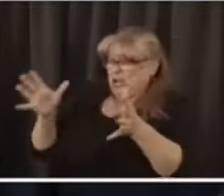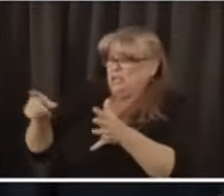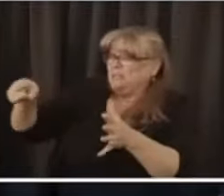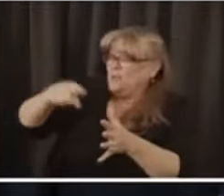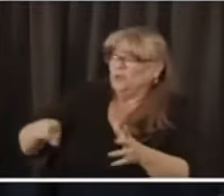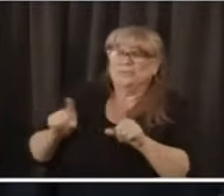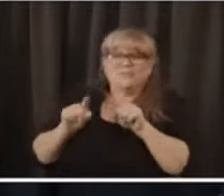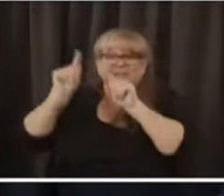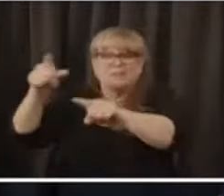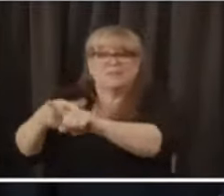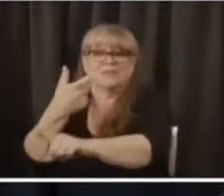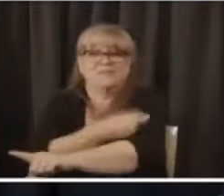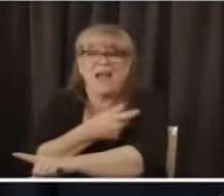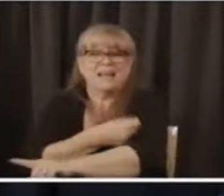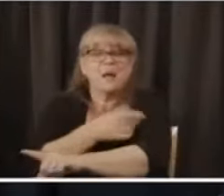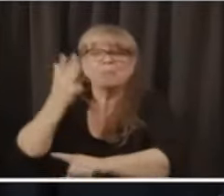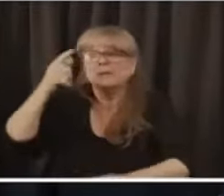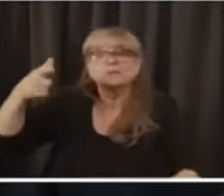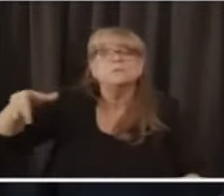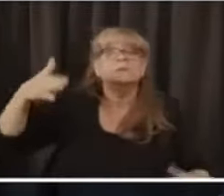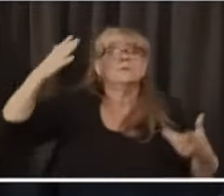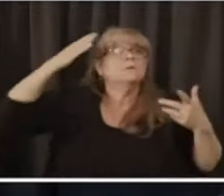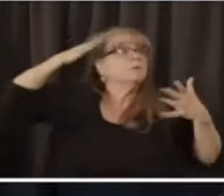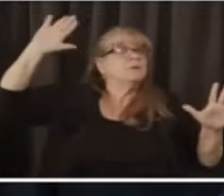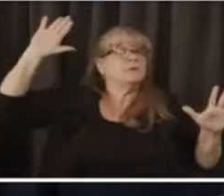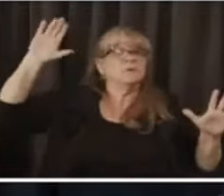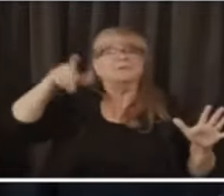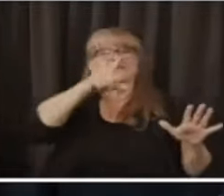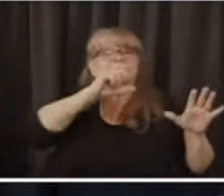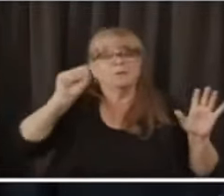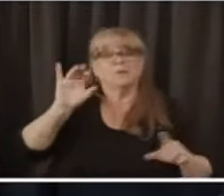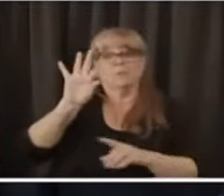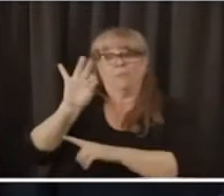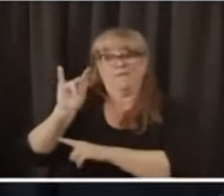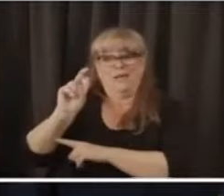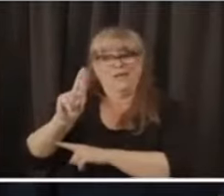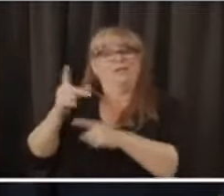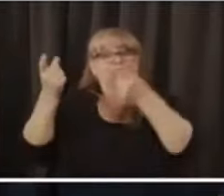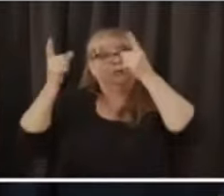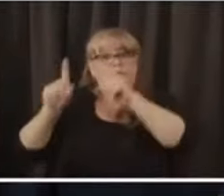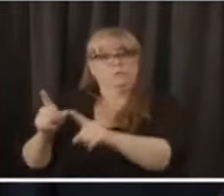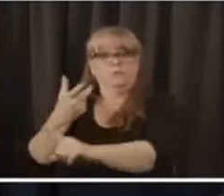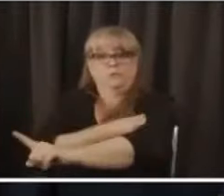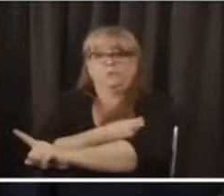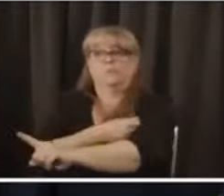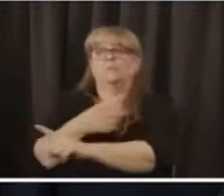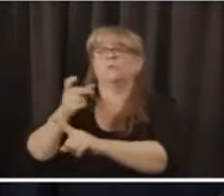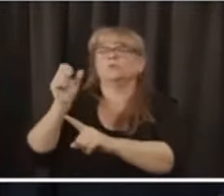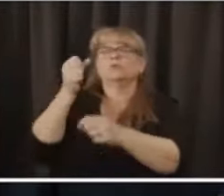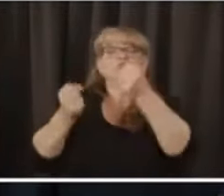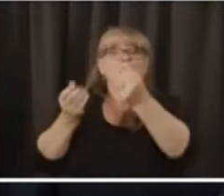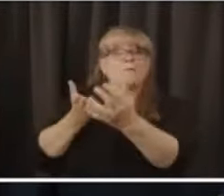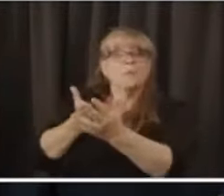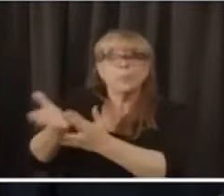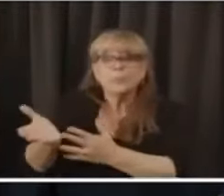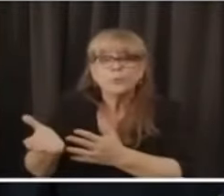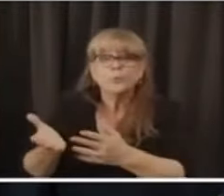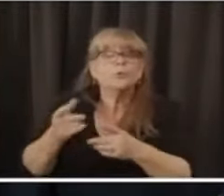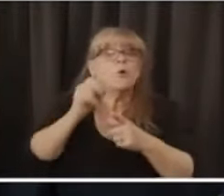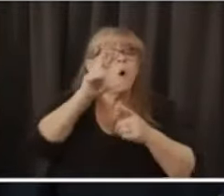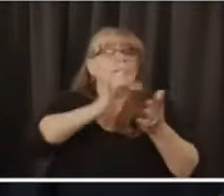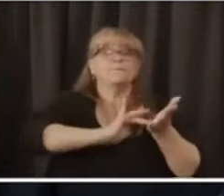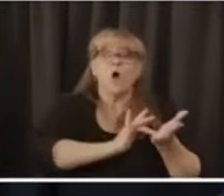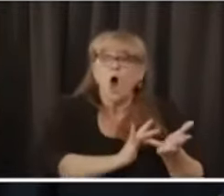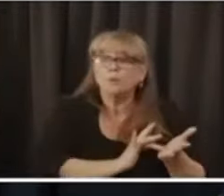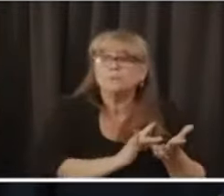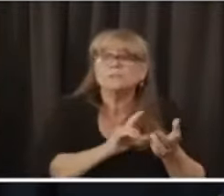aware that they're eligible for the Pfizer vaccine and can get it. They can get it at a drive-through site. They can get it at a pharmacy. Now they can get it at Children's Hospital as well. We also